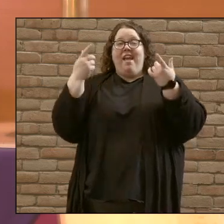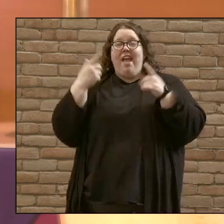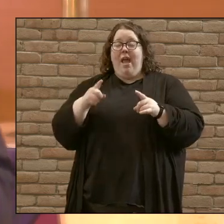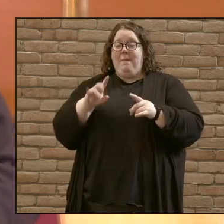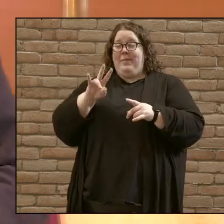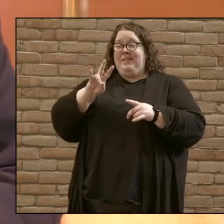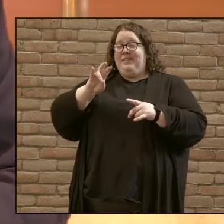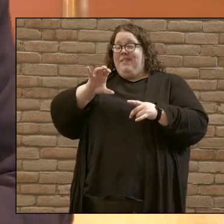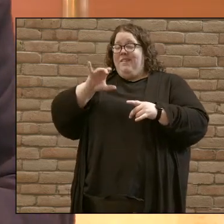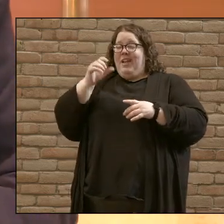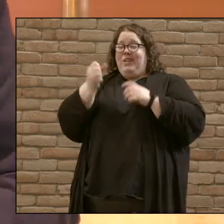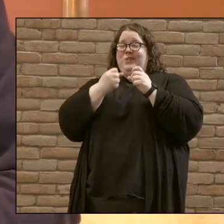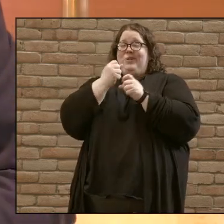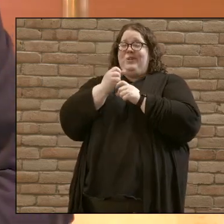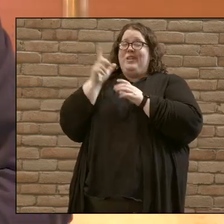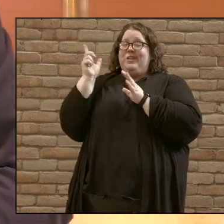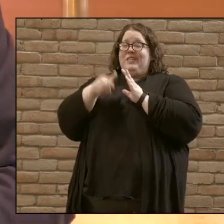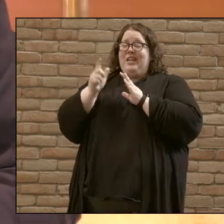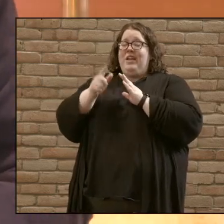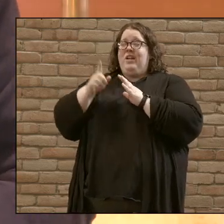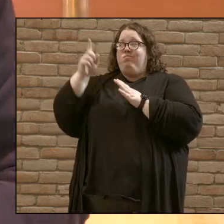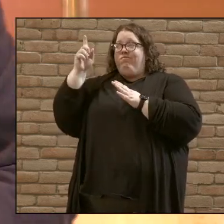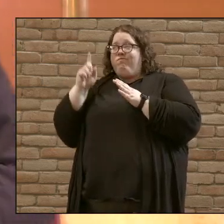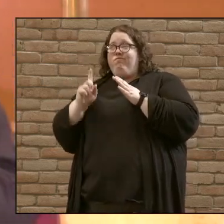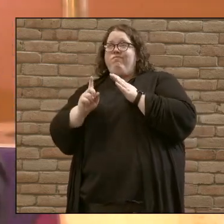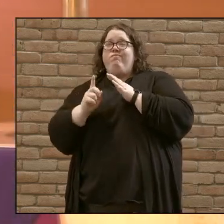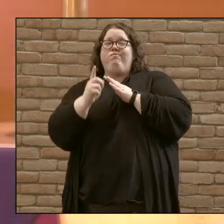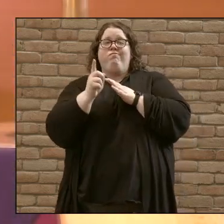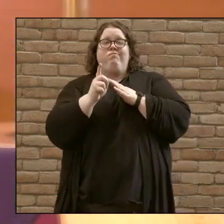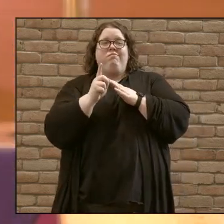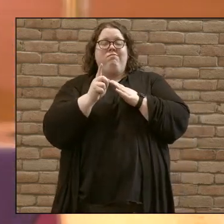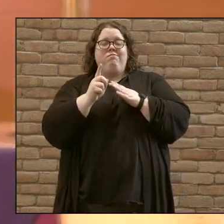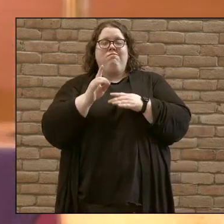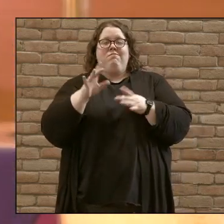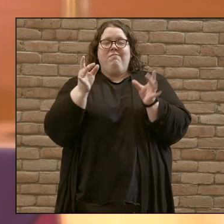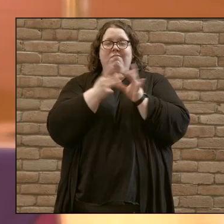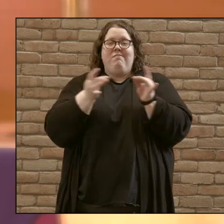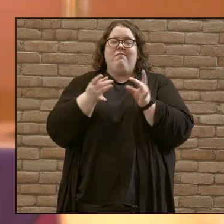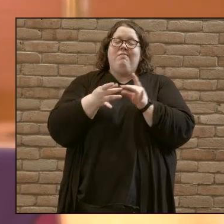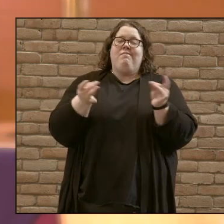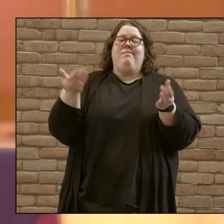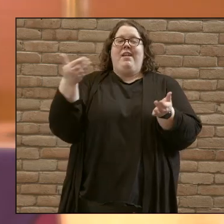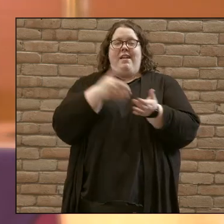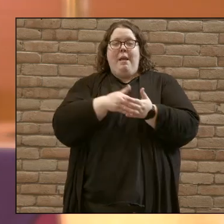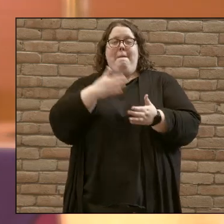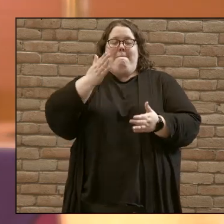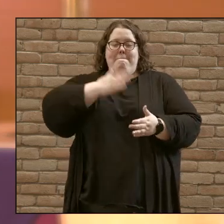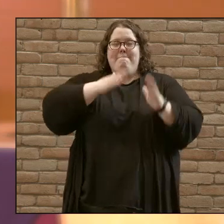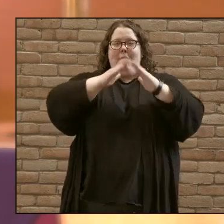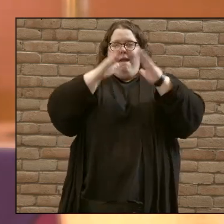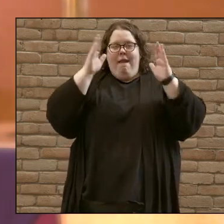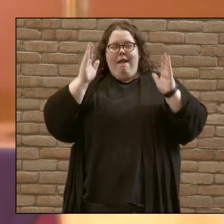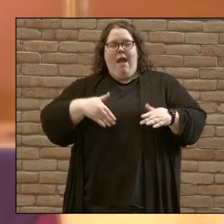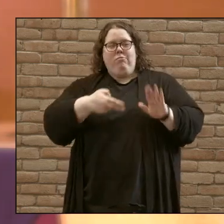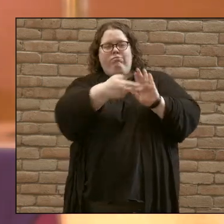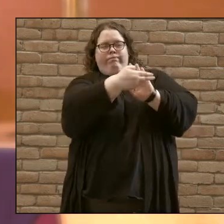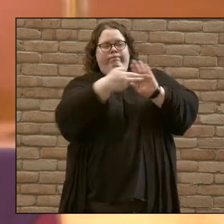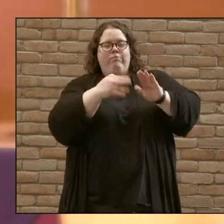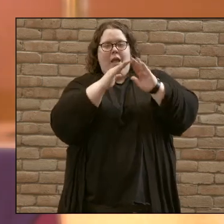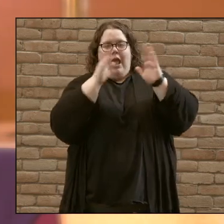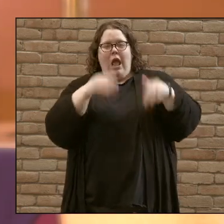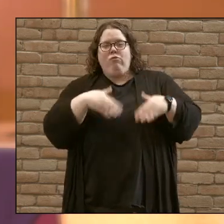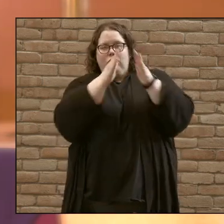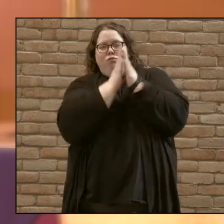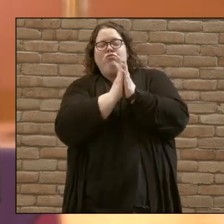quotes Isaiah 56 and says, my house shall be called a house of prayer for all